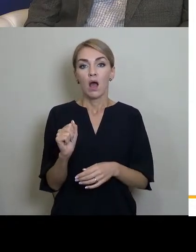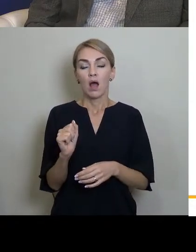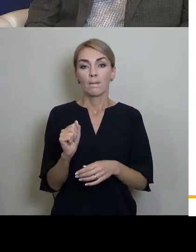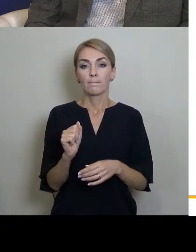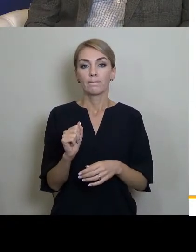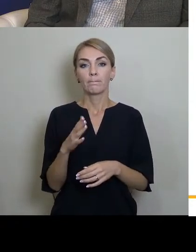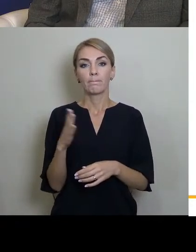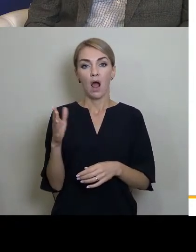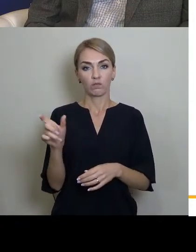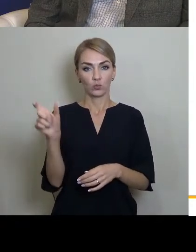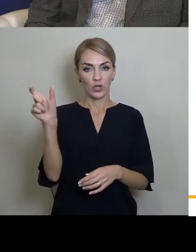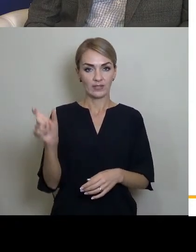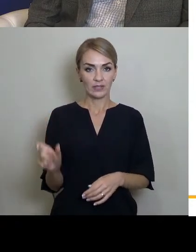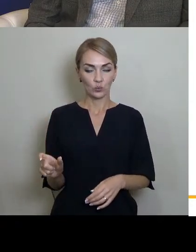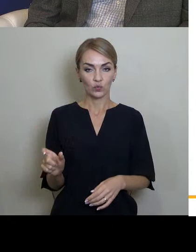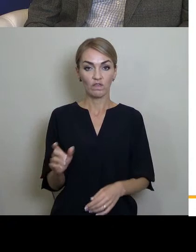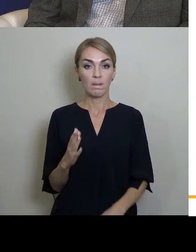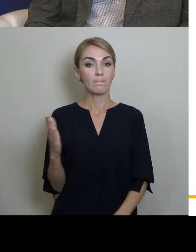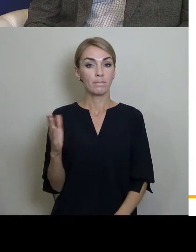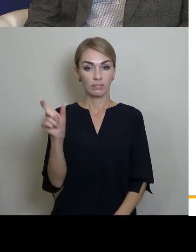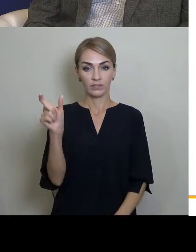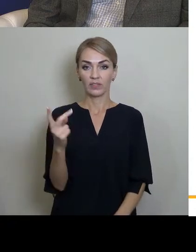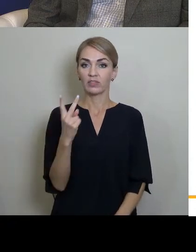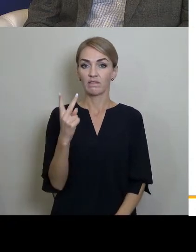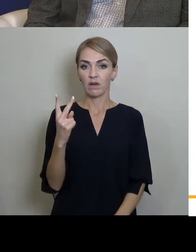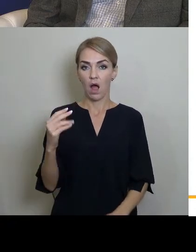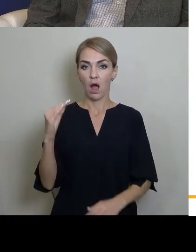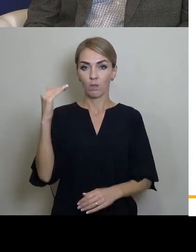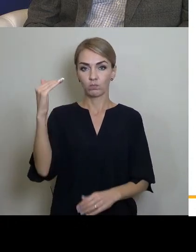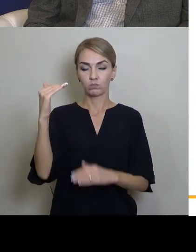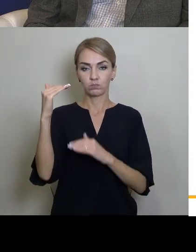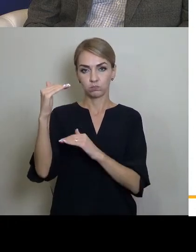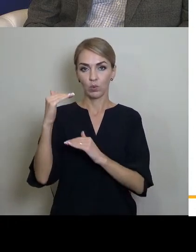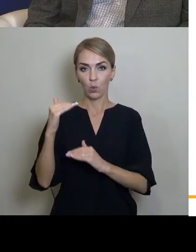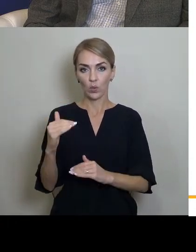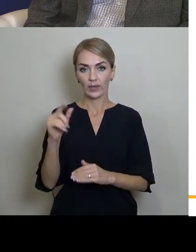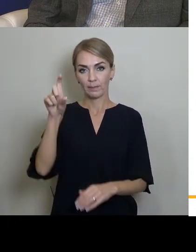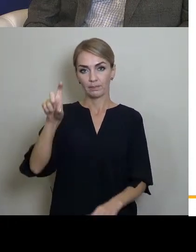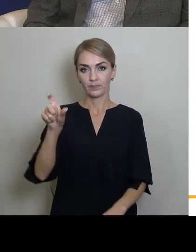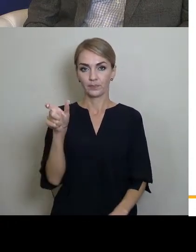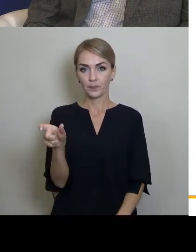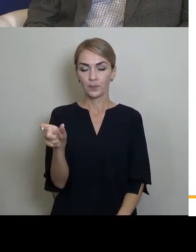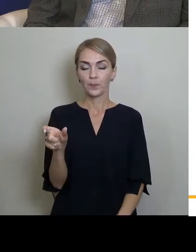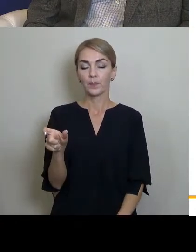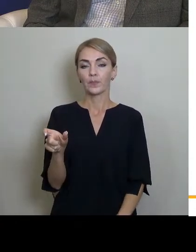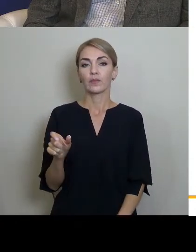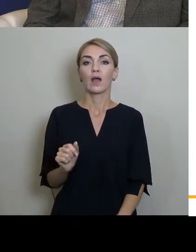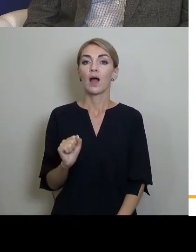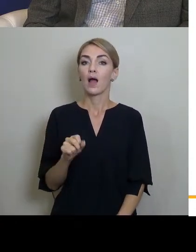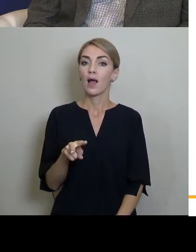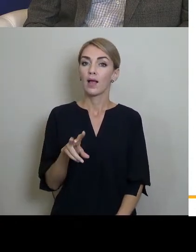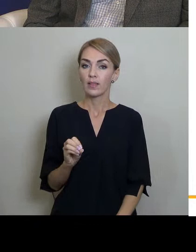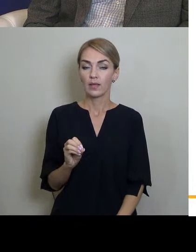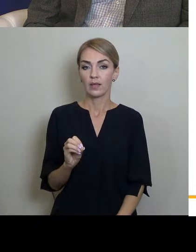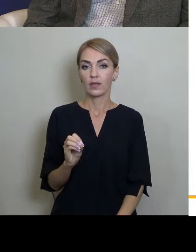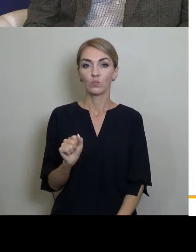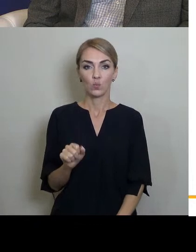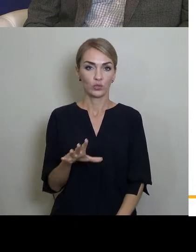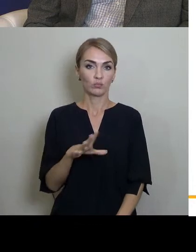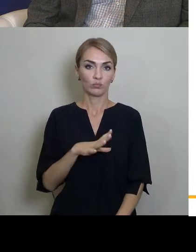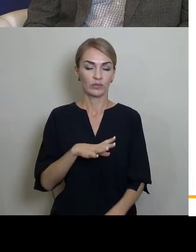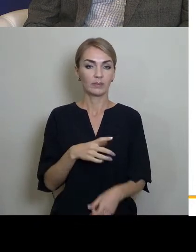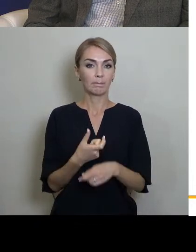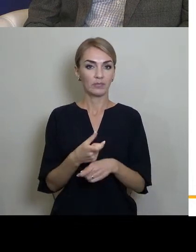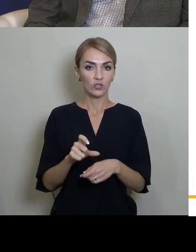body. But look at the right part, on the right part of the ballot. There are two